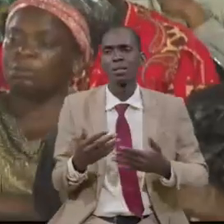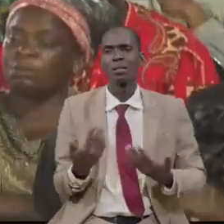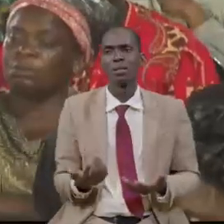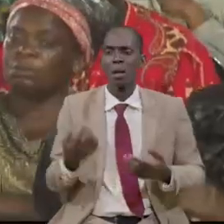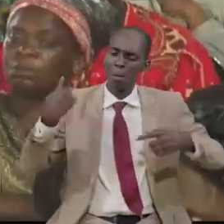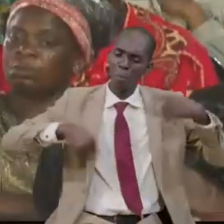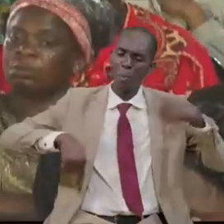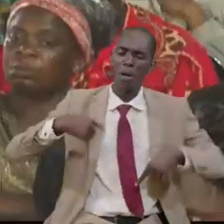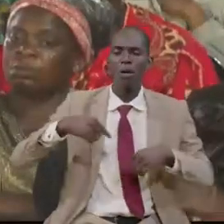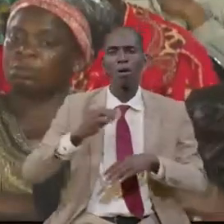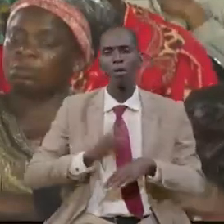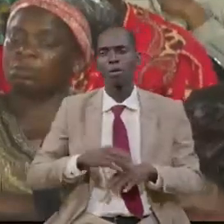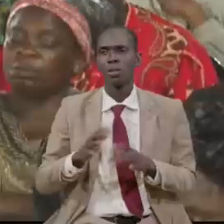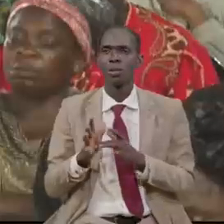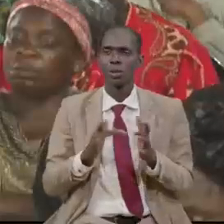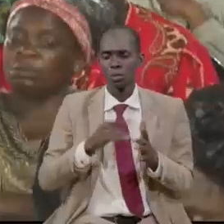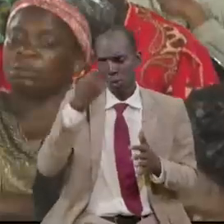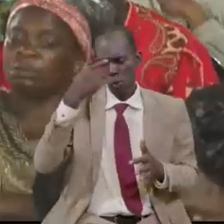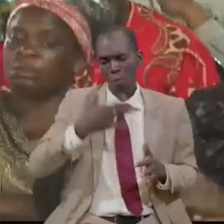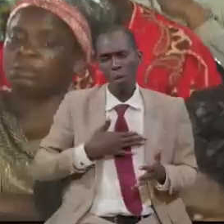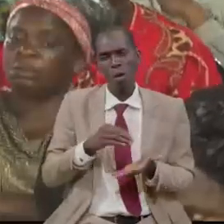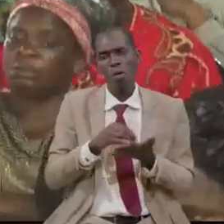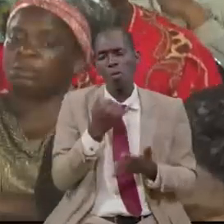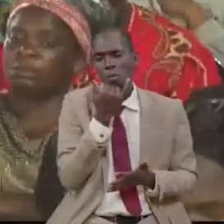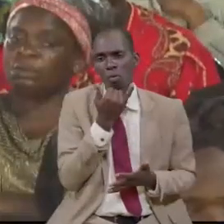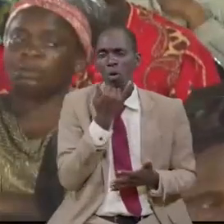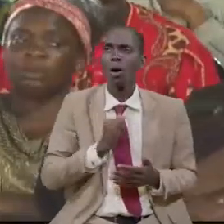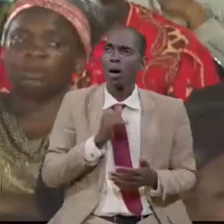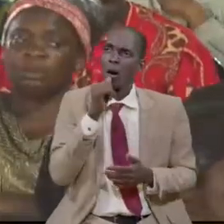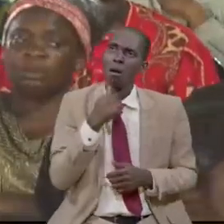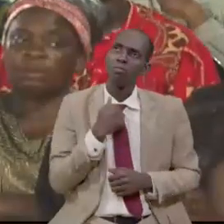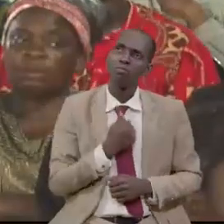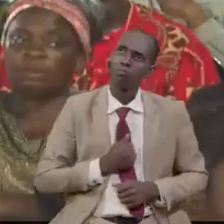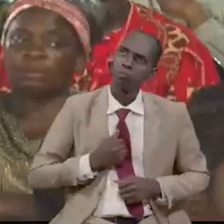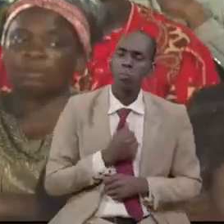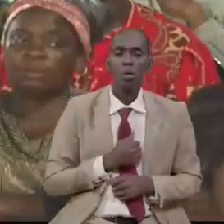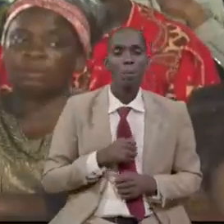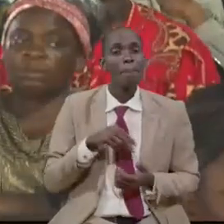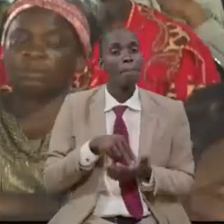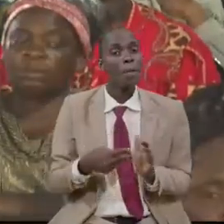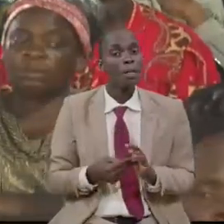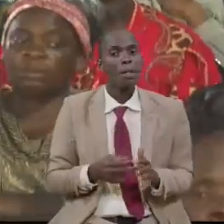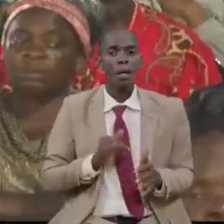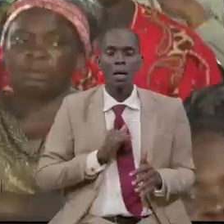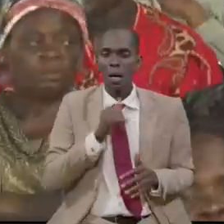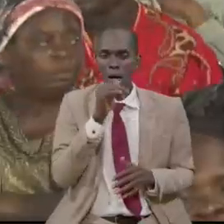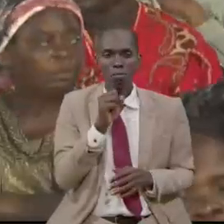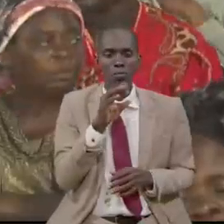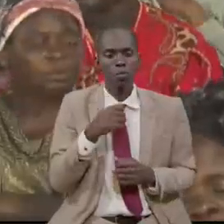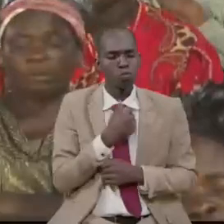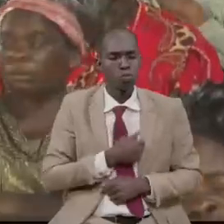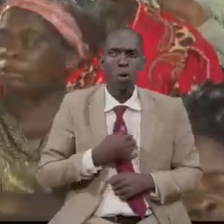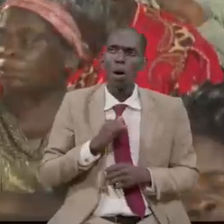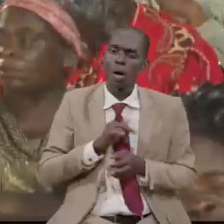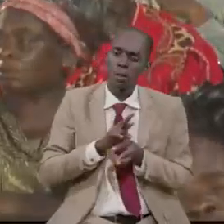Jesus I'm sorry for that that word sorry means I'm so sorry I repent I turn and